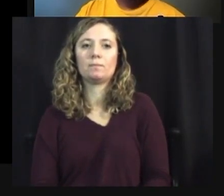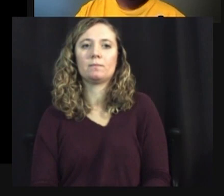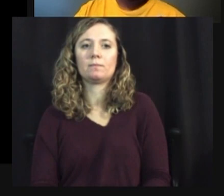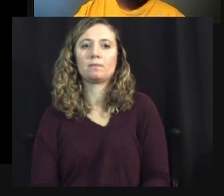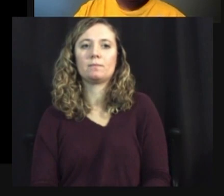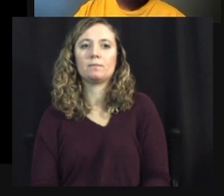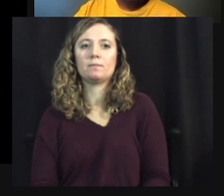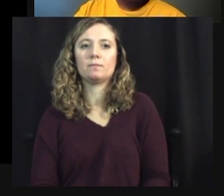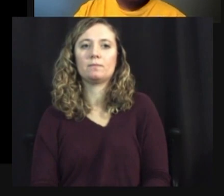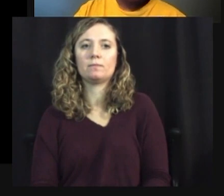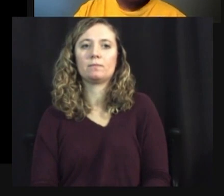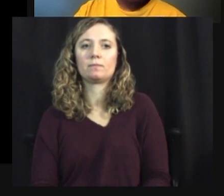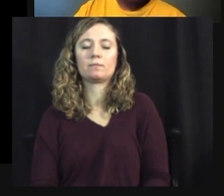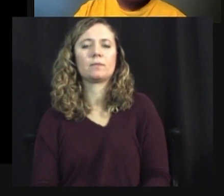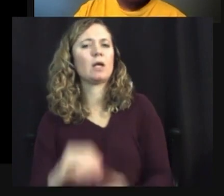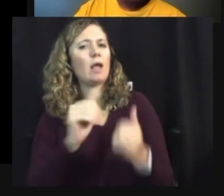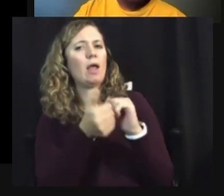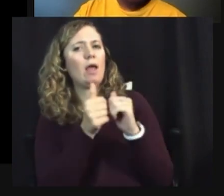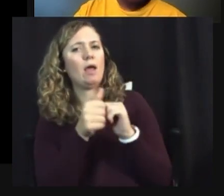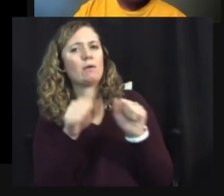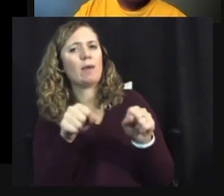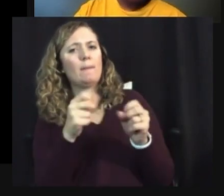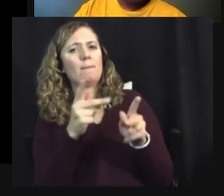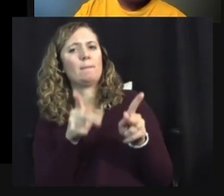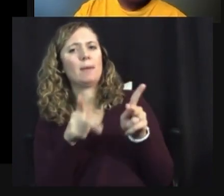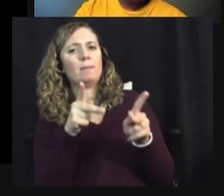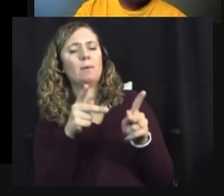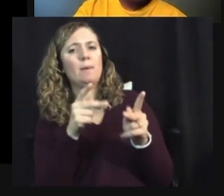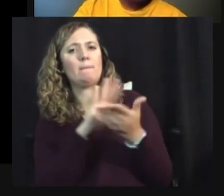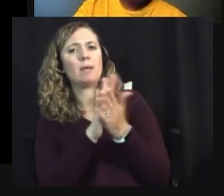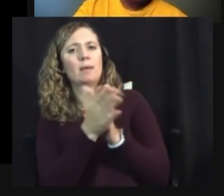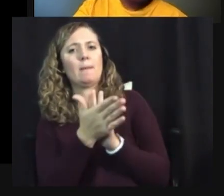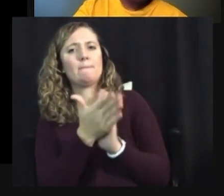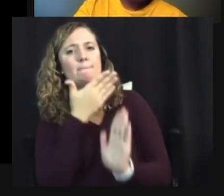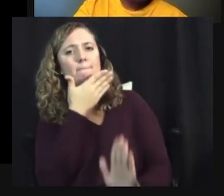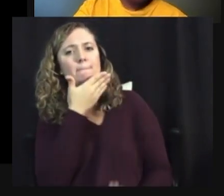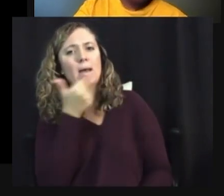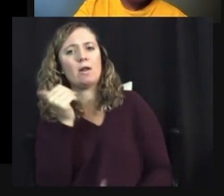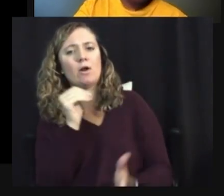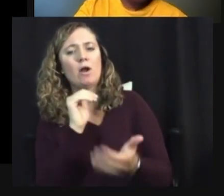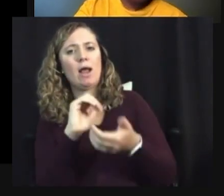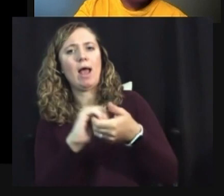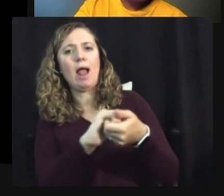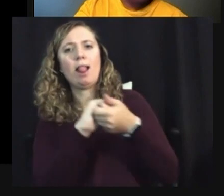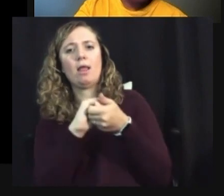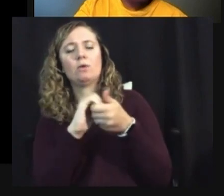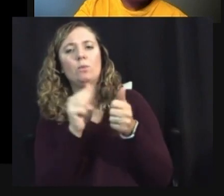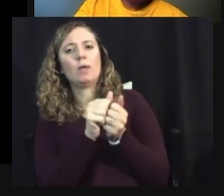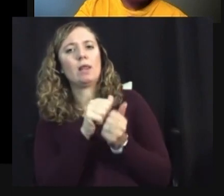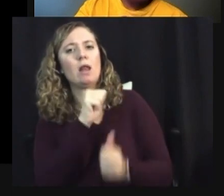How can people become better allies to non-speaking individuals?